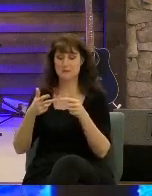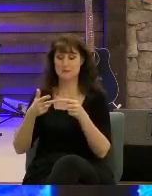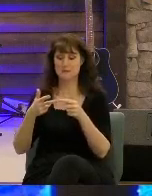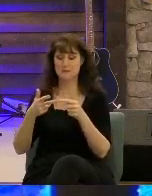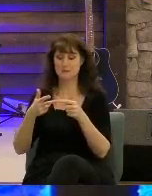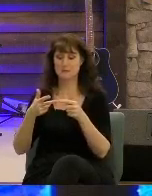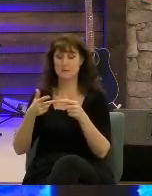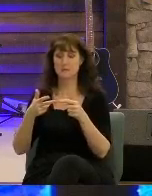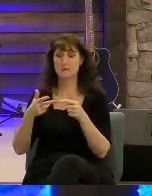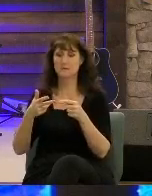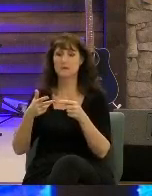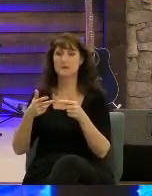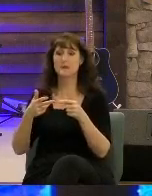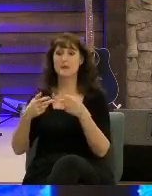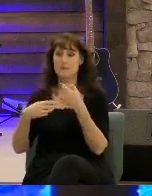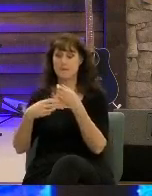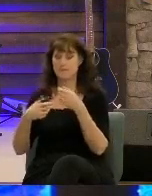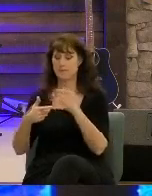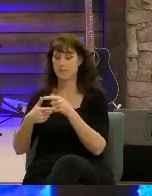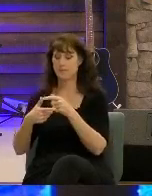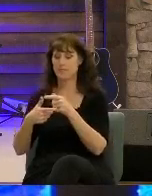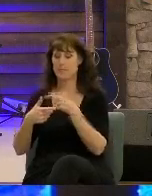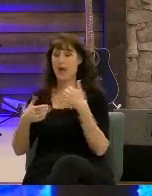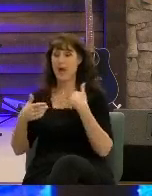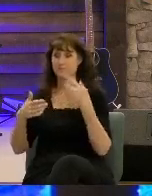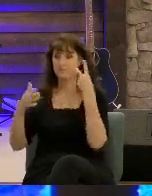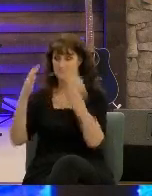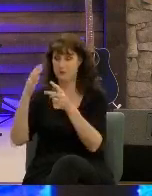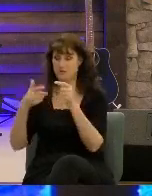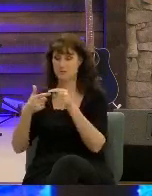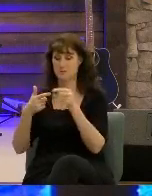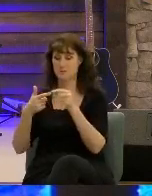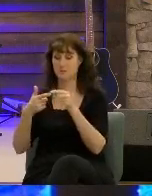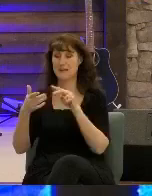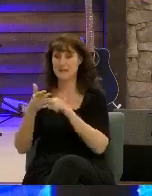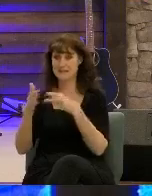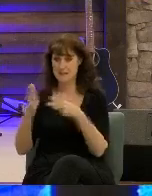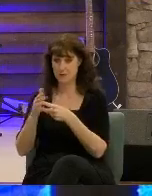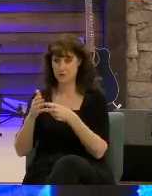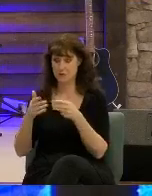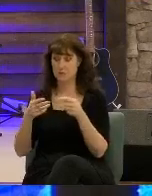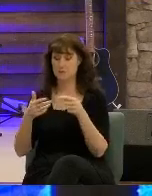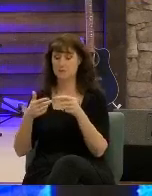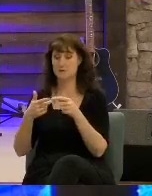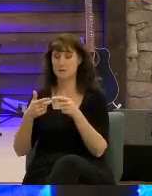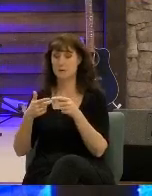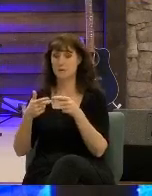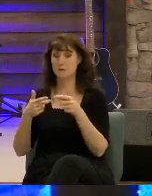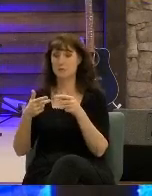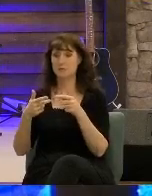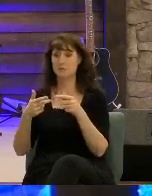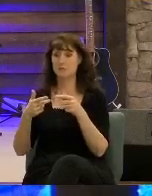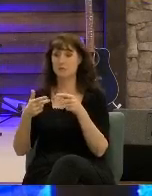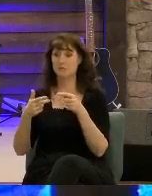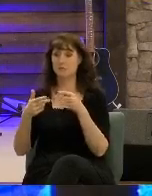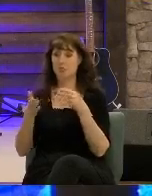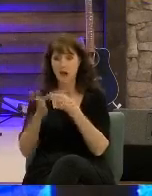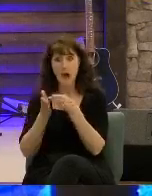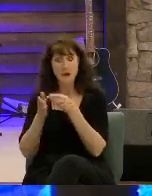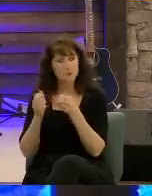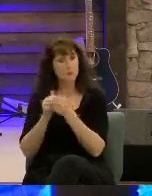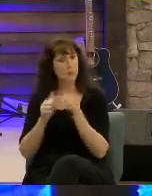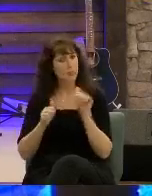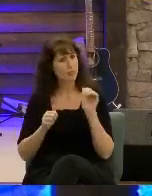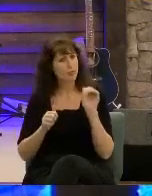intentional is I made a decision. I am choosing to do this. It's a practice to be honest with ourselves about our intentions.